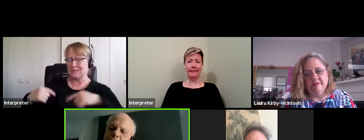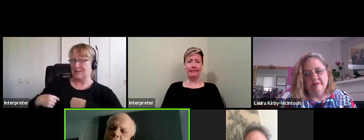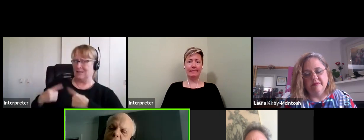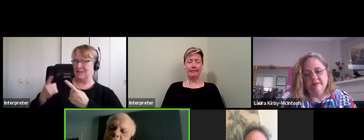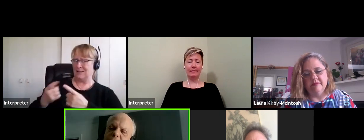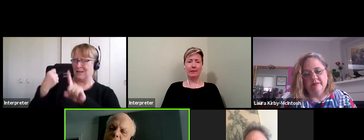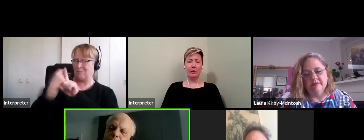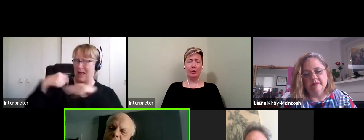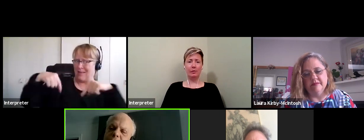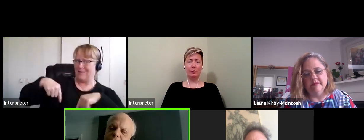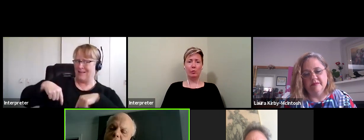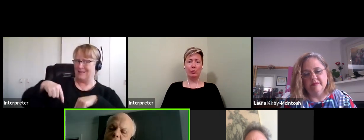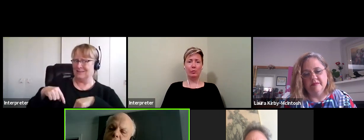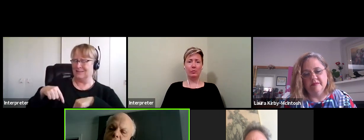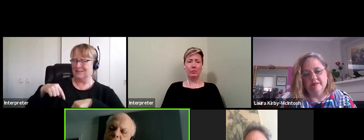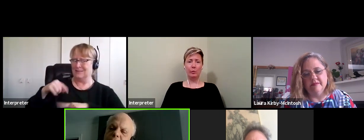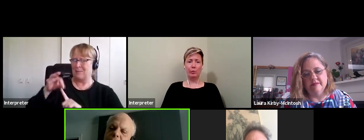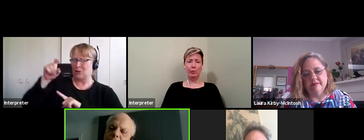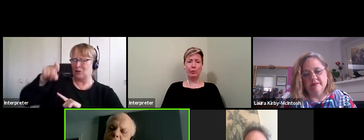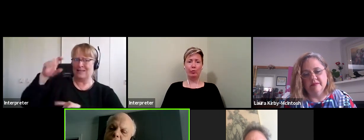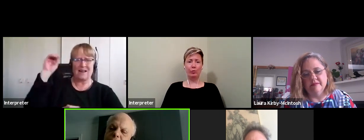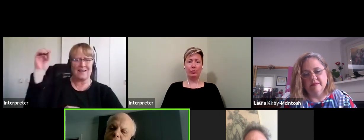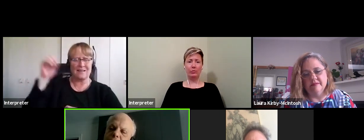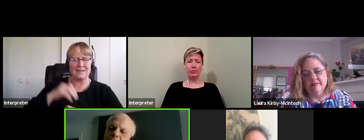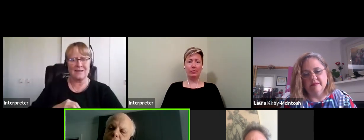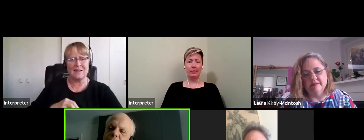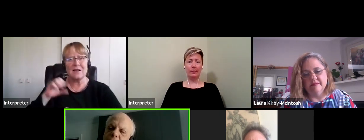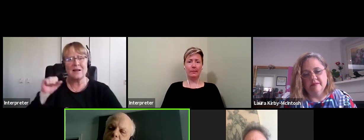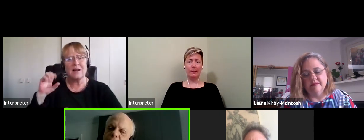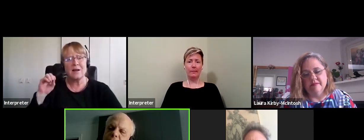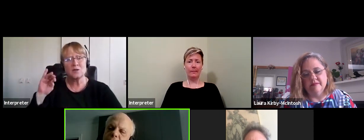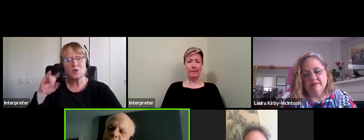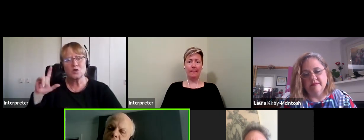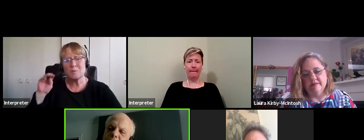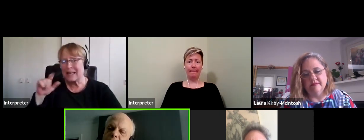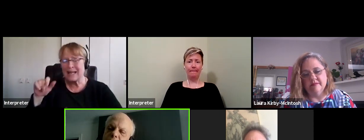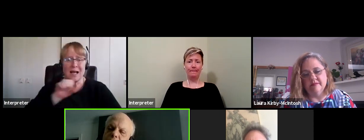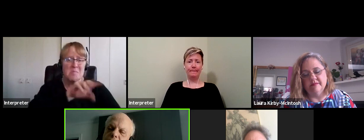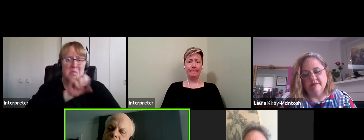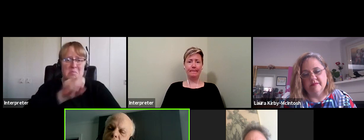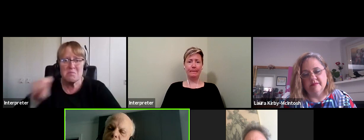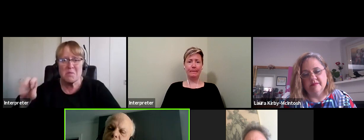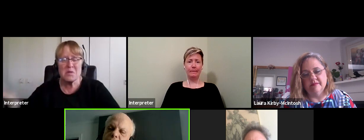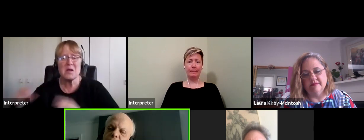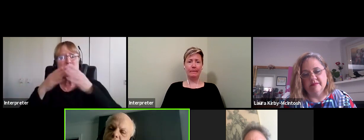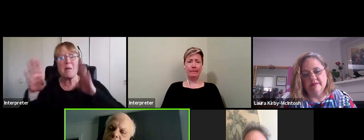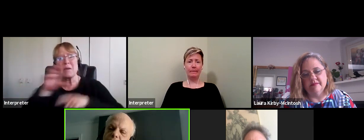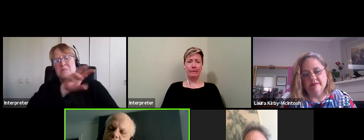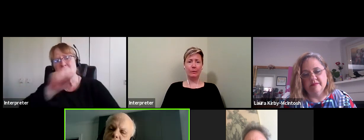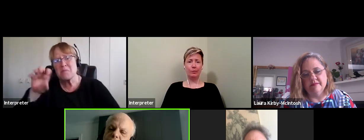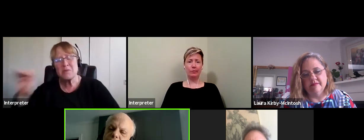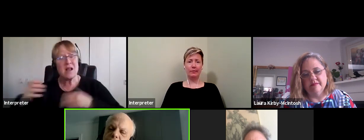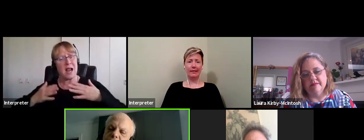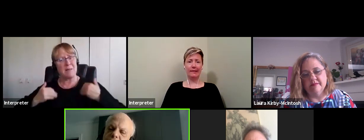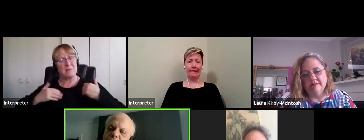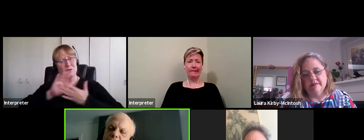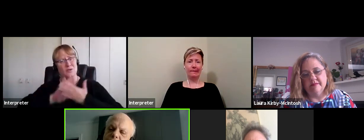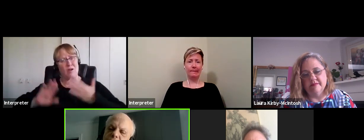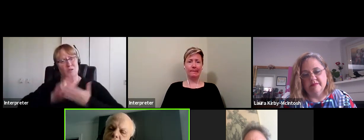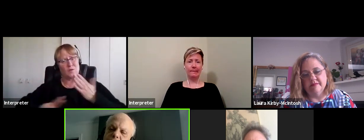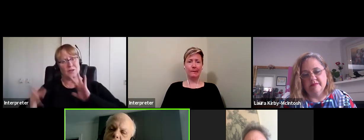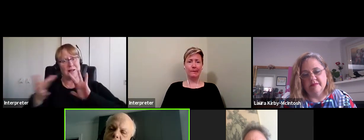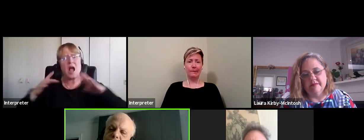since we've raised this repeatedly on social media and publicly, the Ministry of Education, the Ministry of College and University still have not reached out to us to